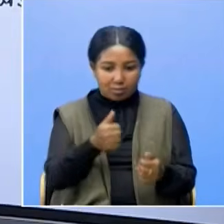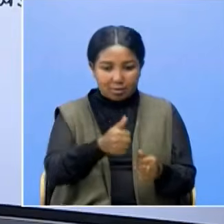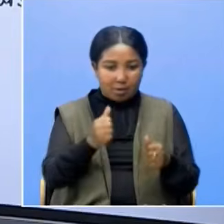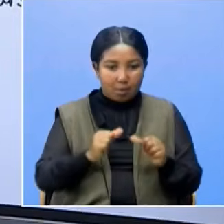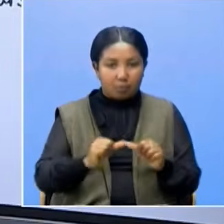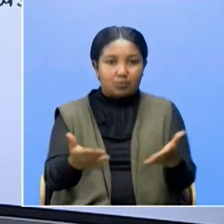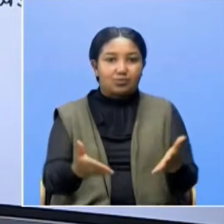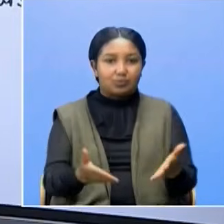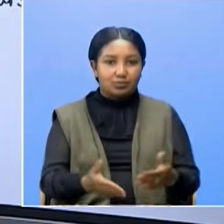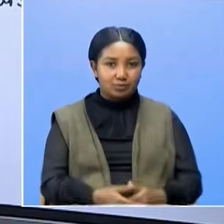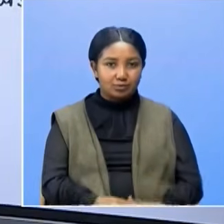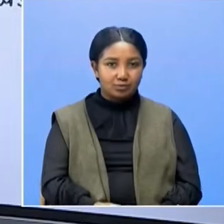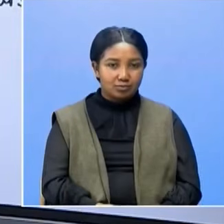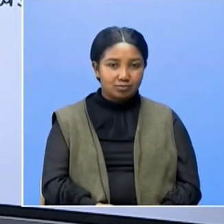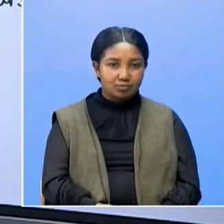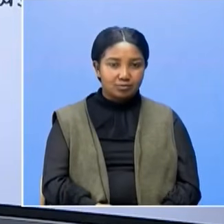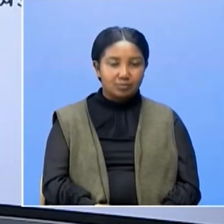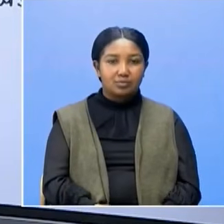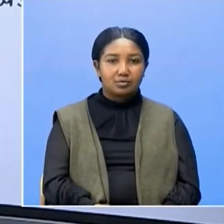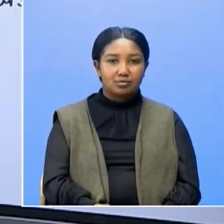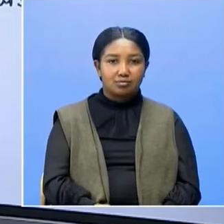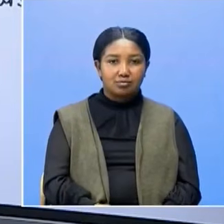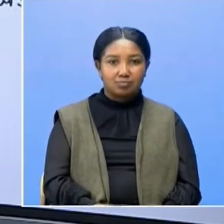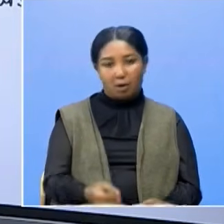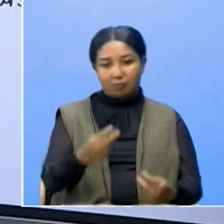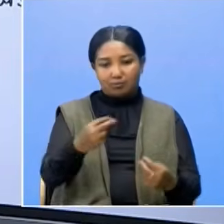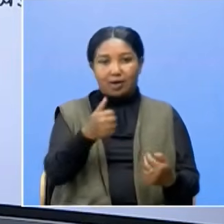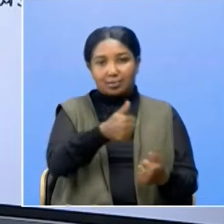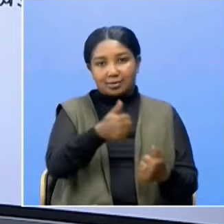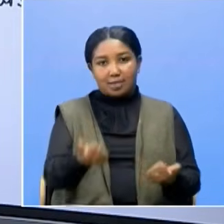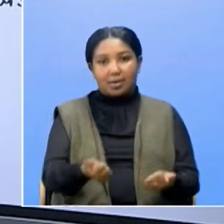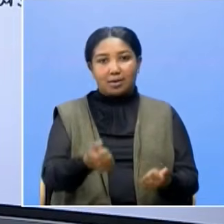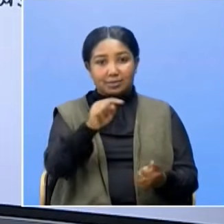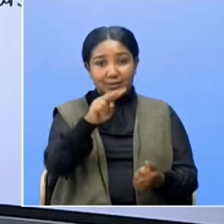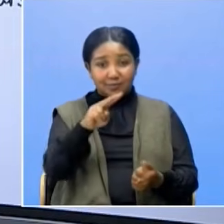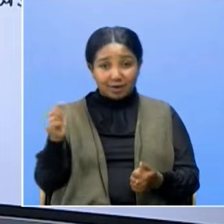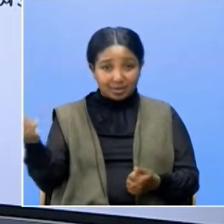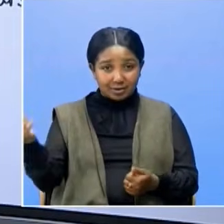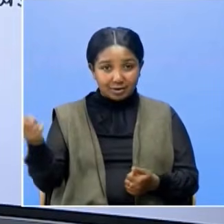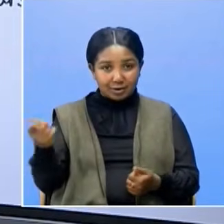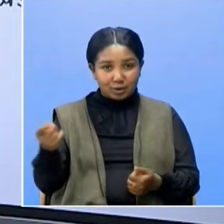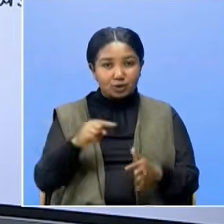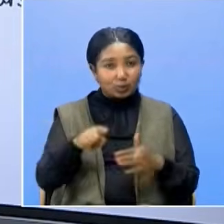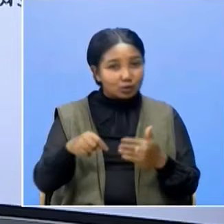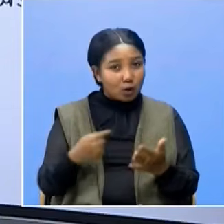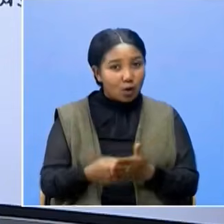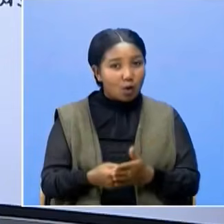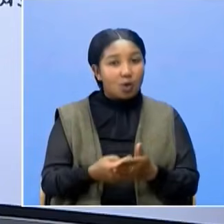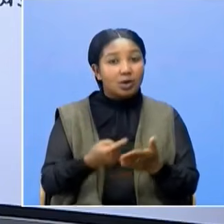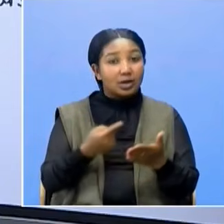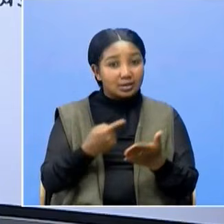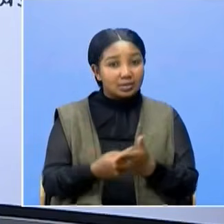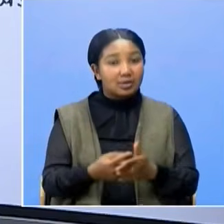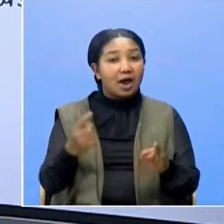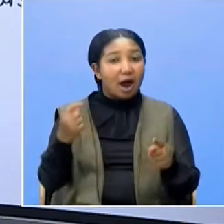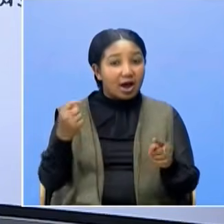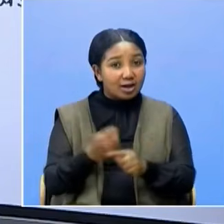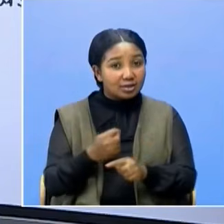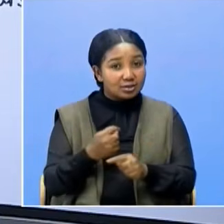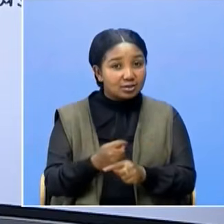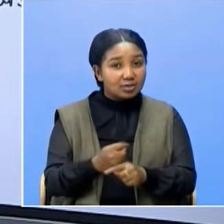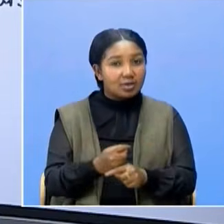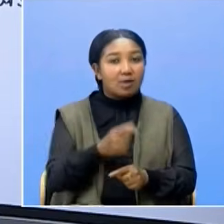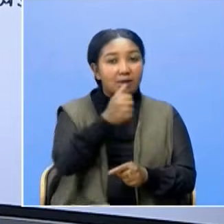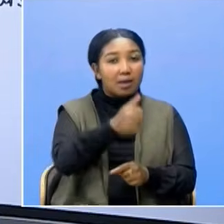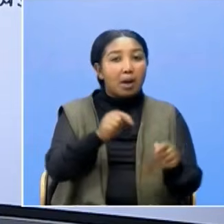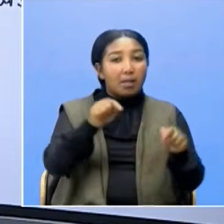Ababa. You are even now watching me in Addis TV. Yes? So it is what? An action